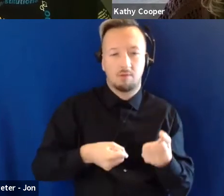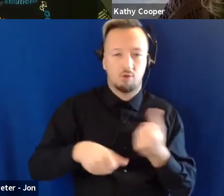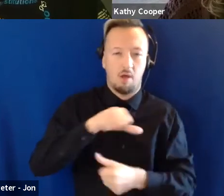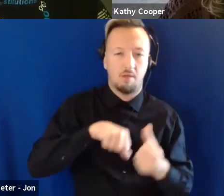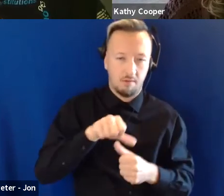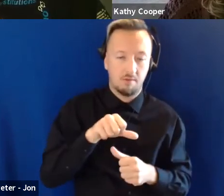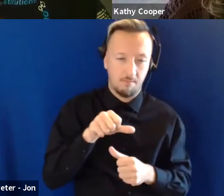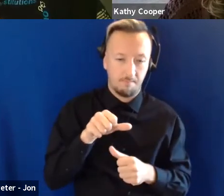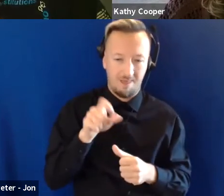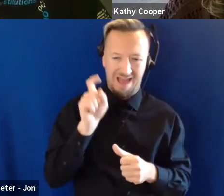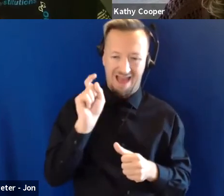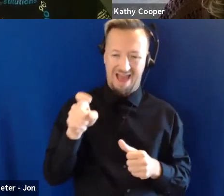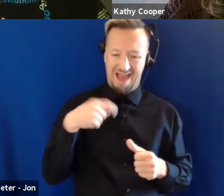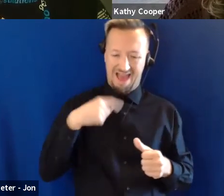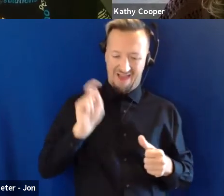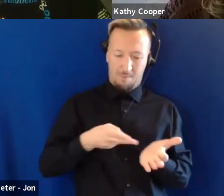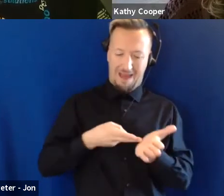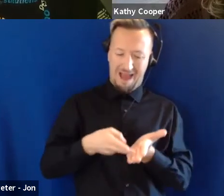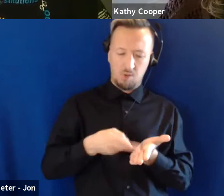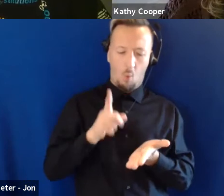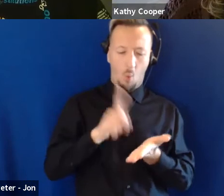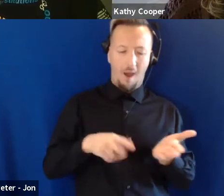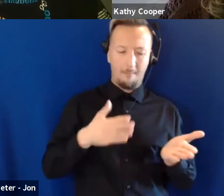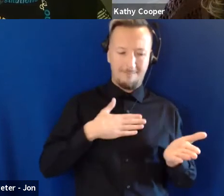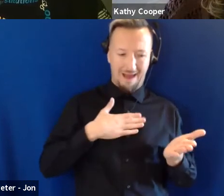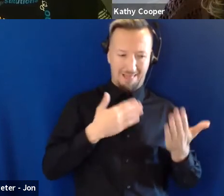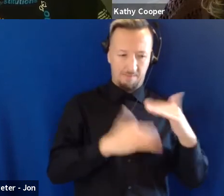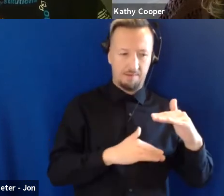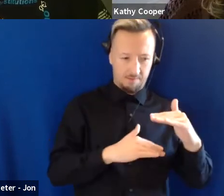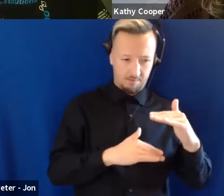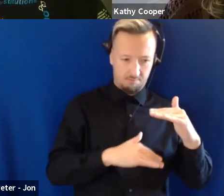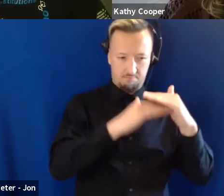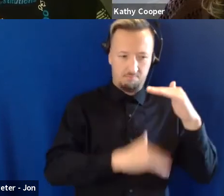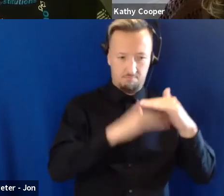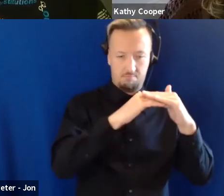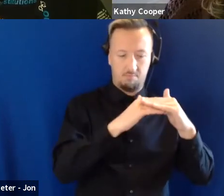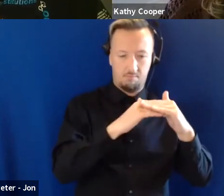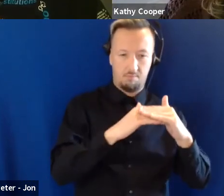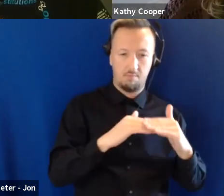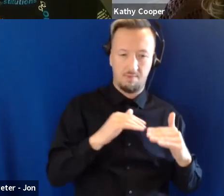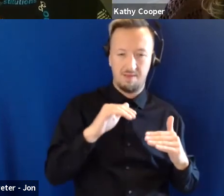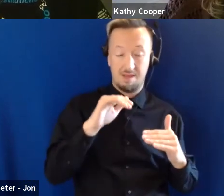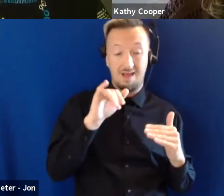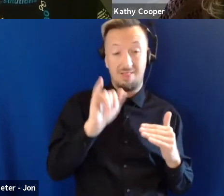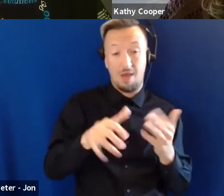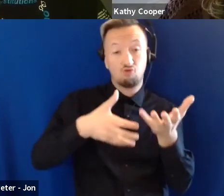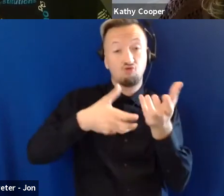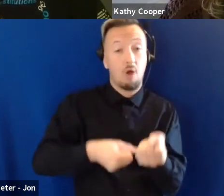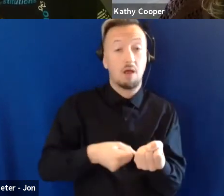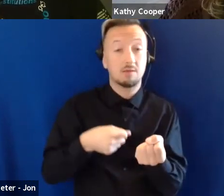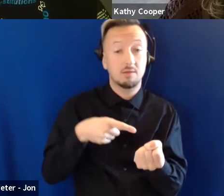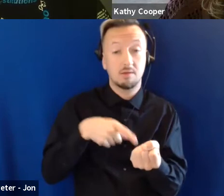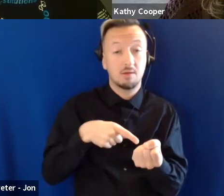honest about what our capacities are. And quite frankly, that trust needs to be born of the idea that we're going to